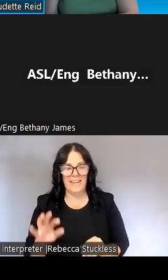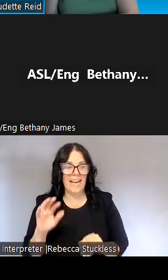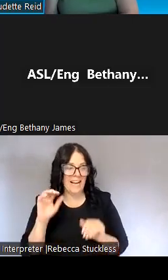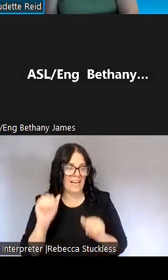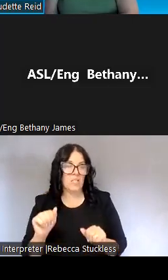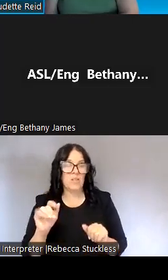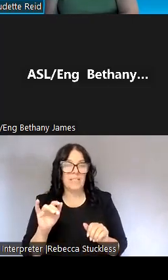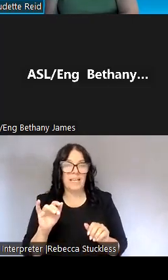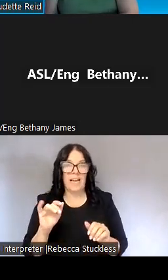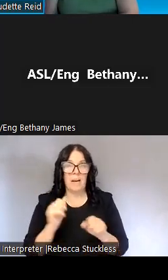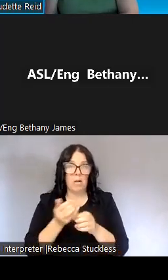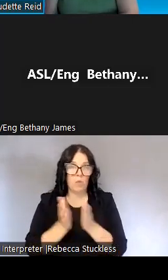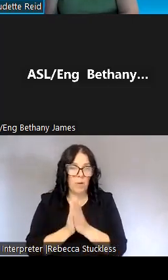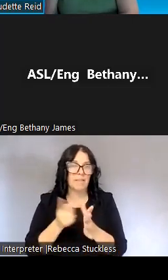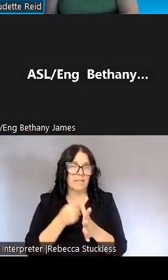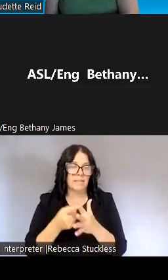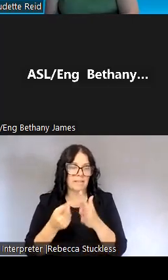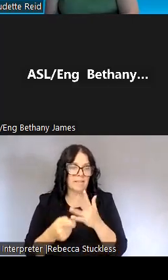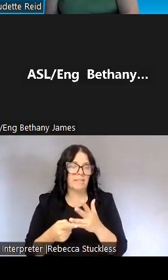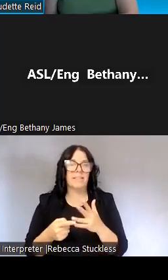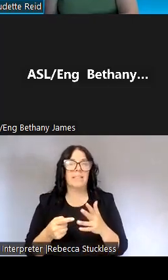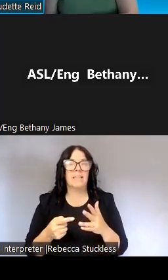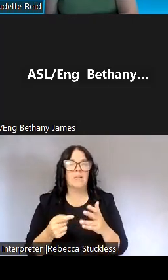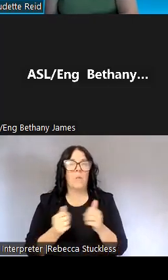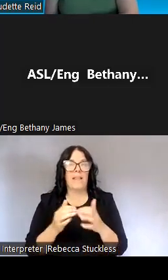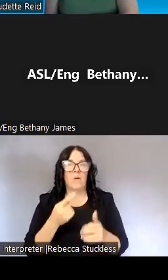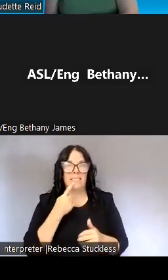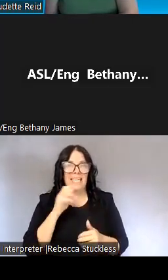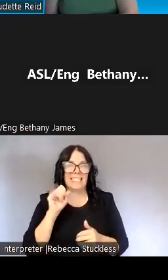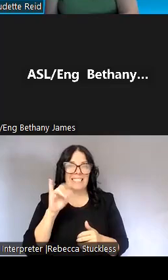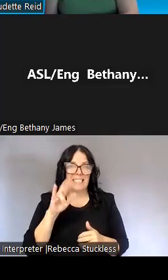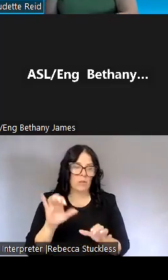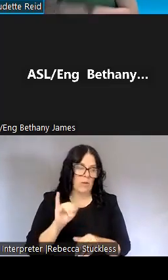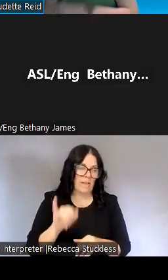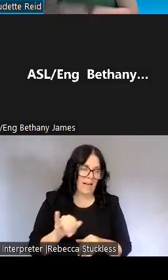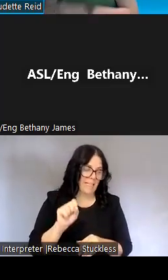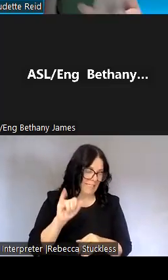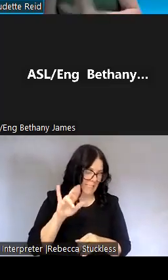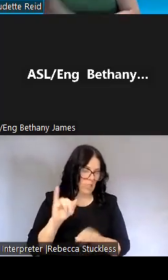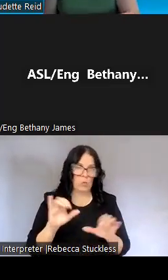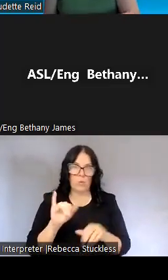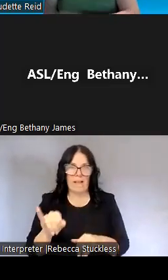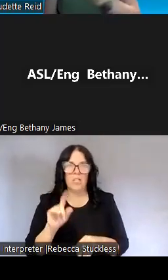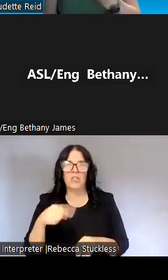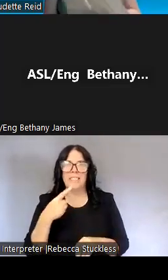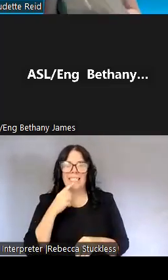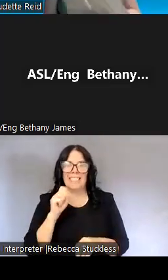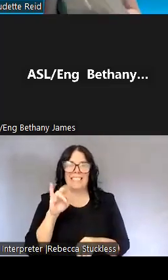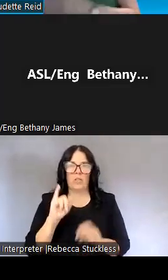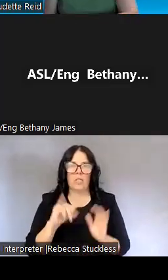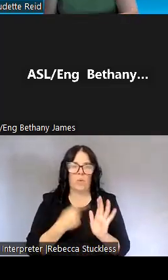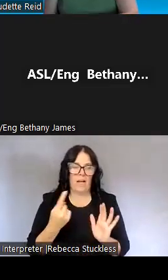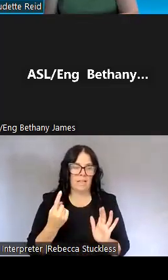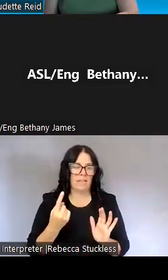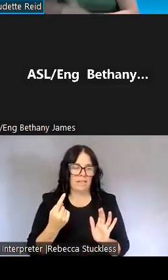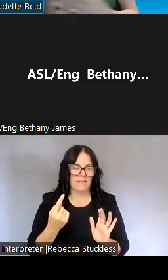back without having to say, Siri, do this, Siri, do that. You just have to say Siri once and